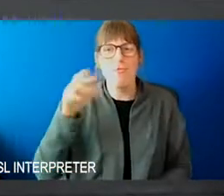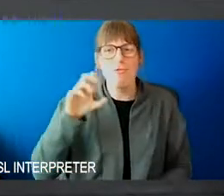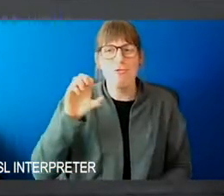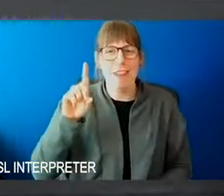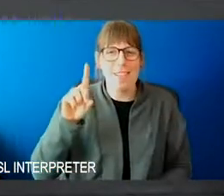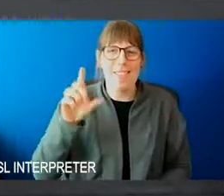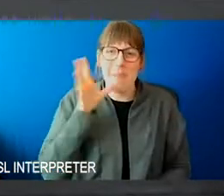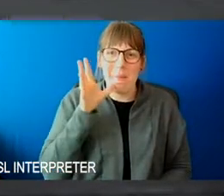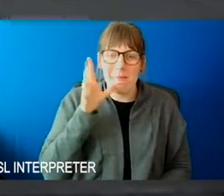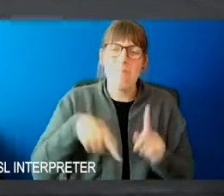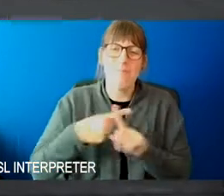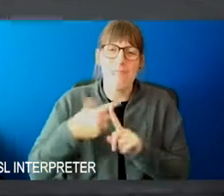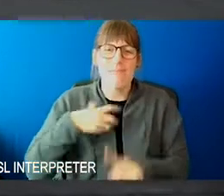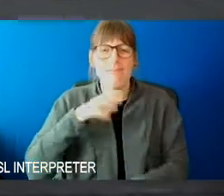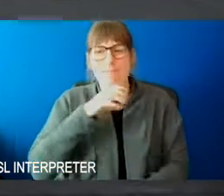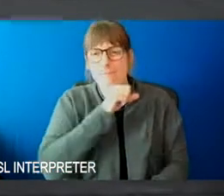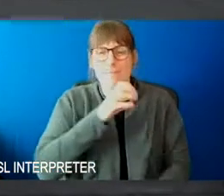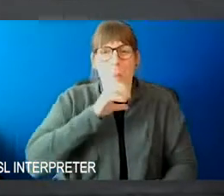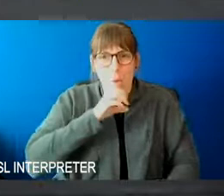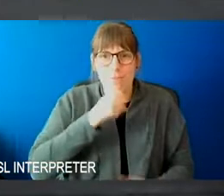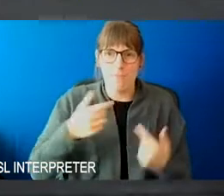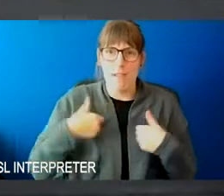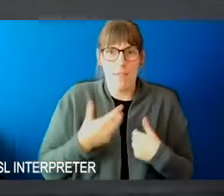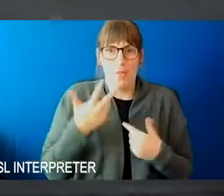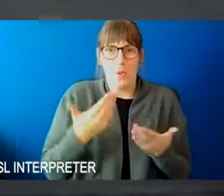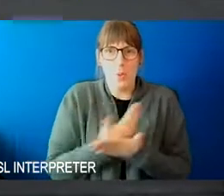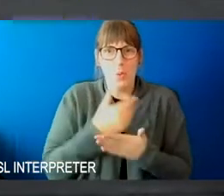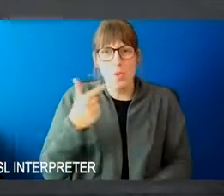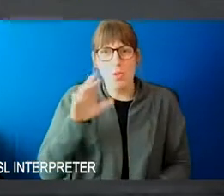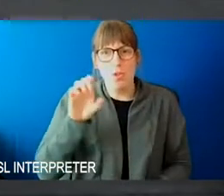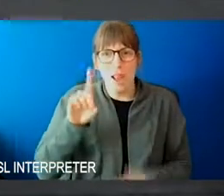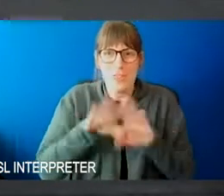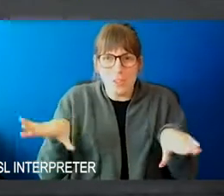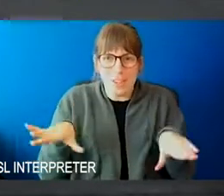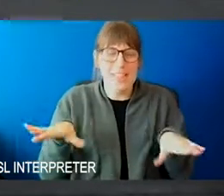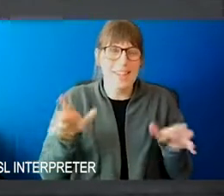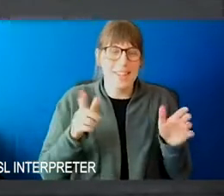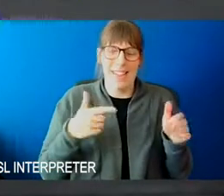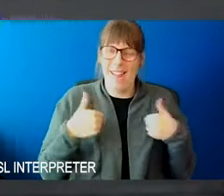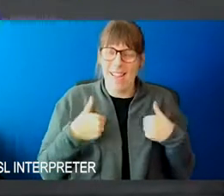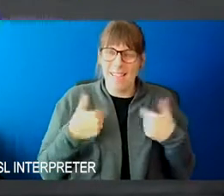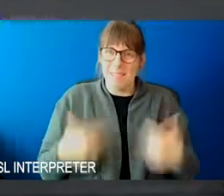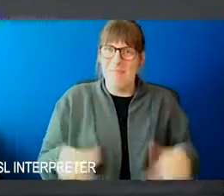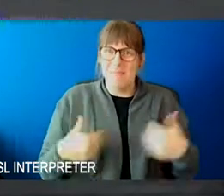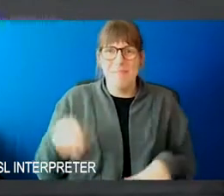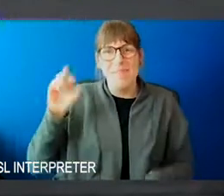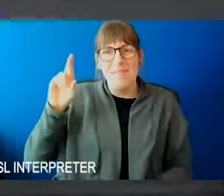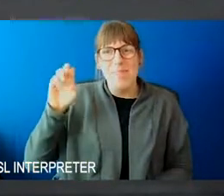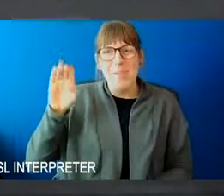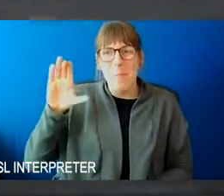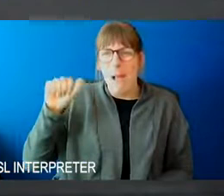as a mother, and especially right now as a grandmother and an elder. 3 new babies in my life, grandchildren, which